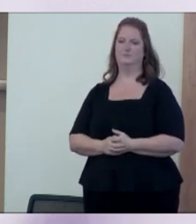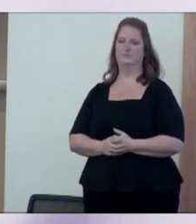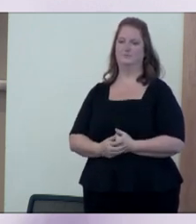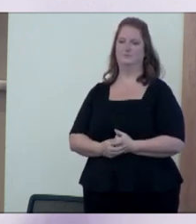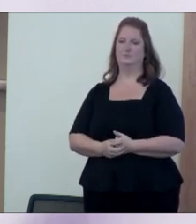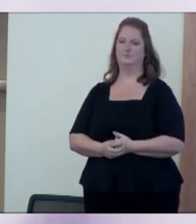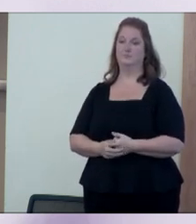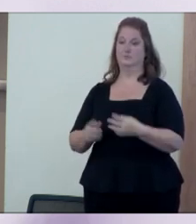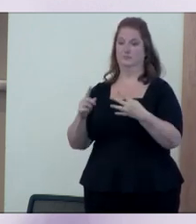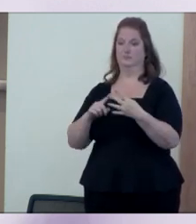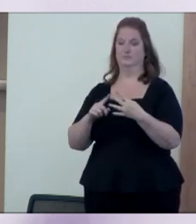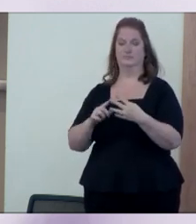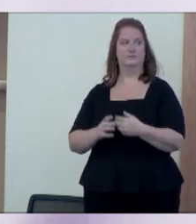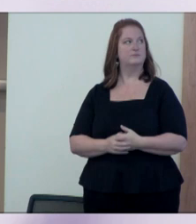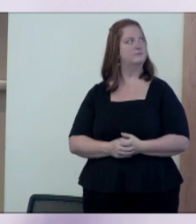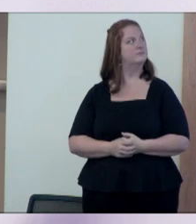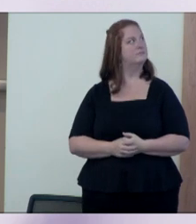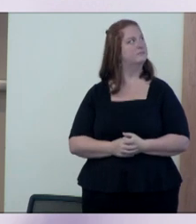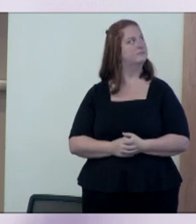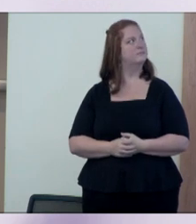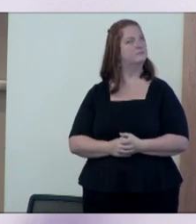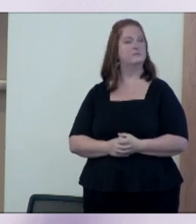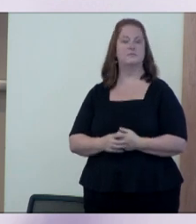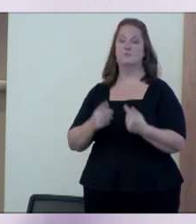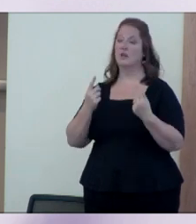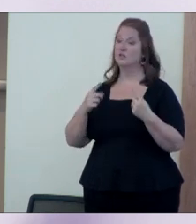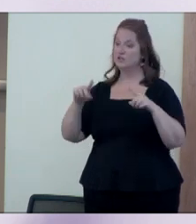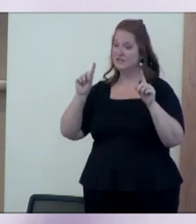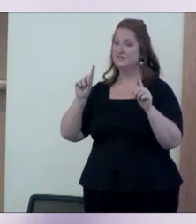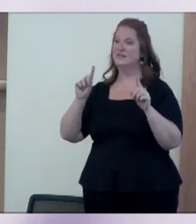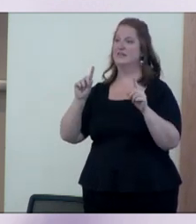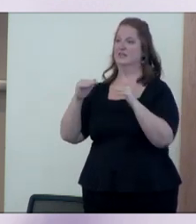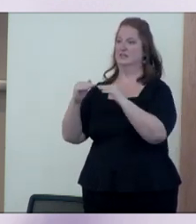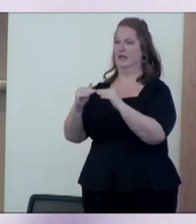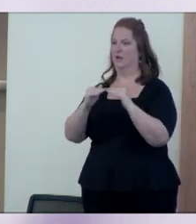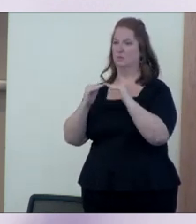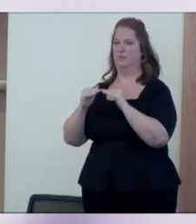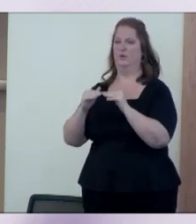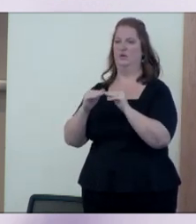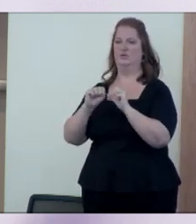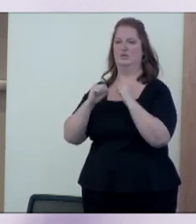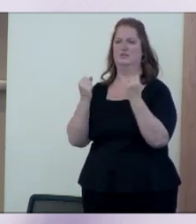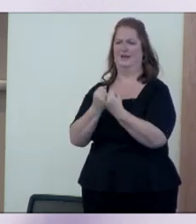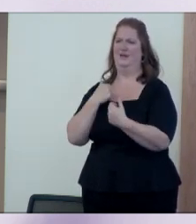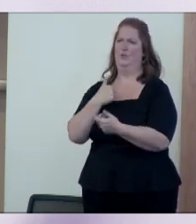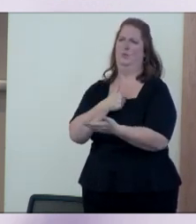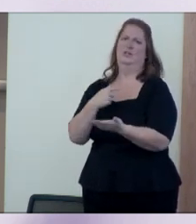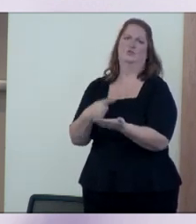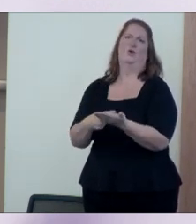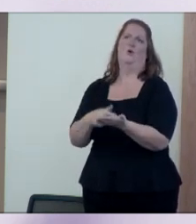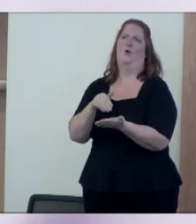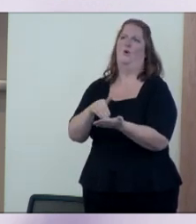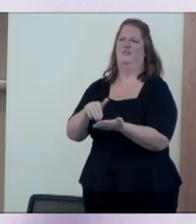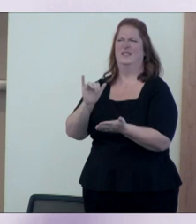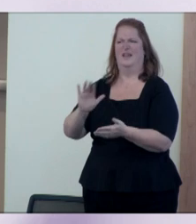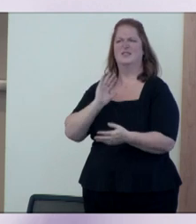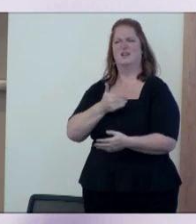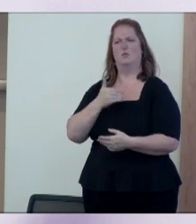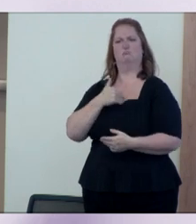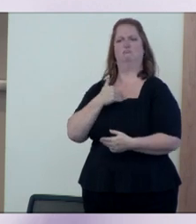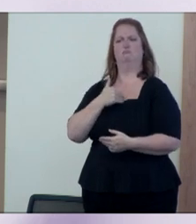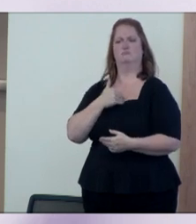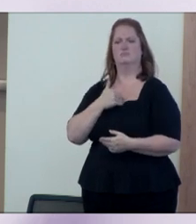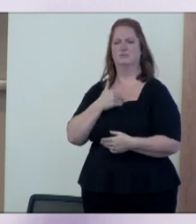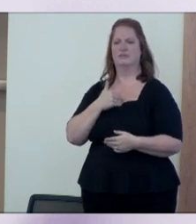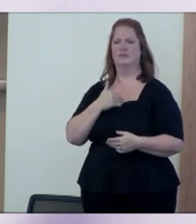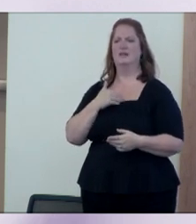Number two is achieving a just and equitable society, something we talk about all the time. It's at our core. We're going to do this